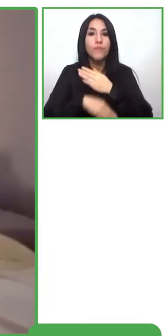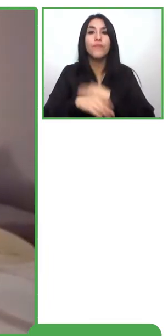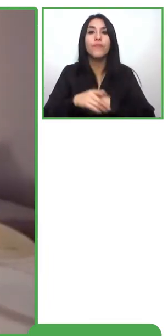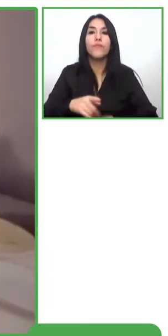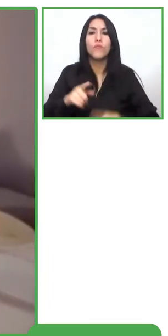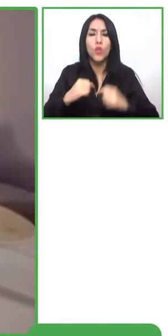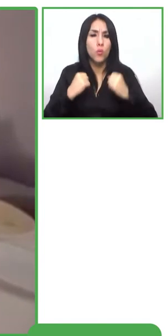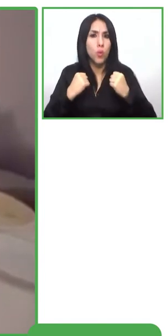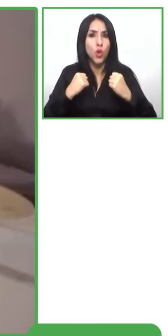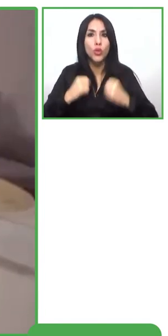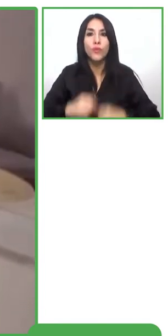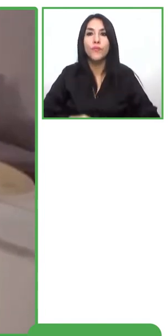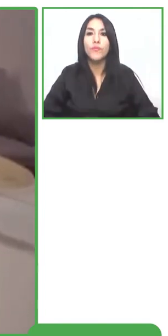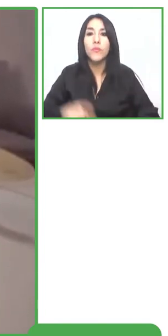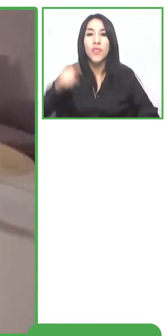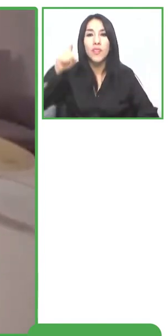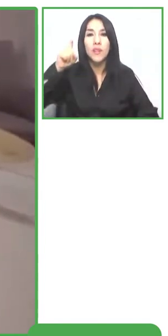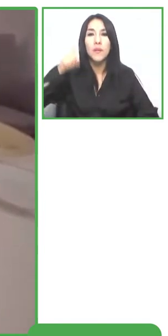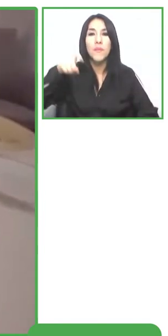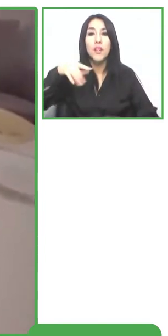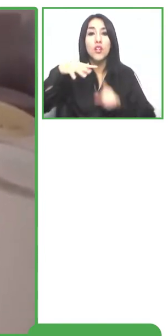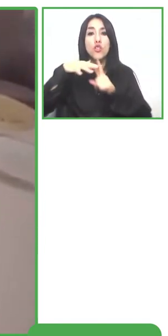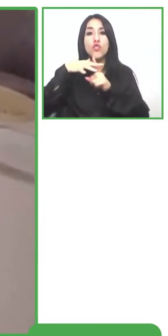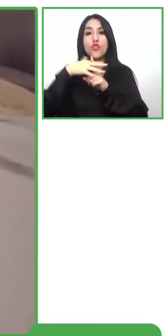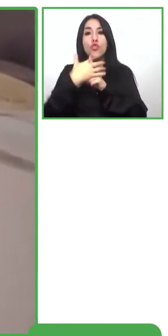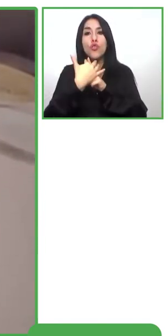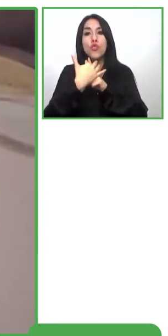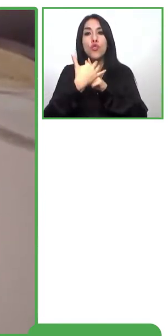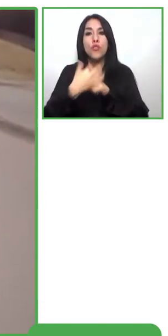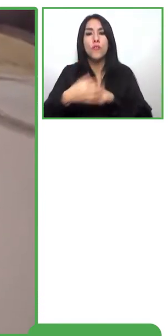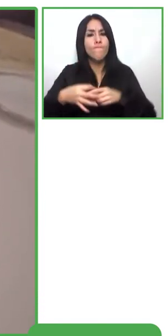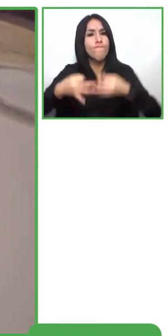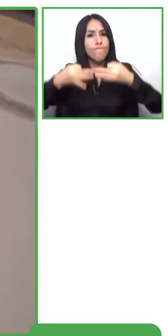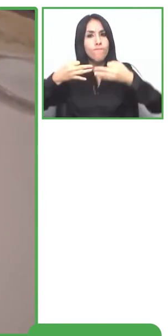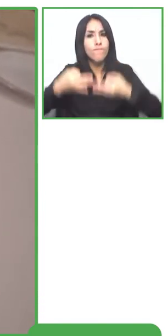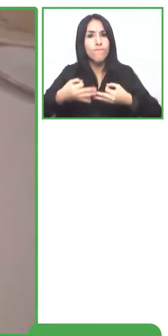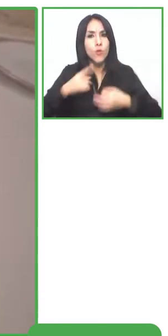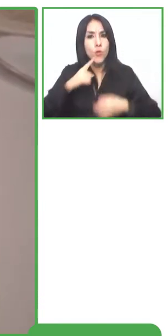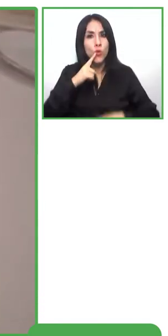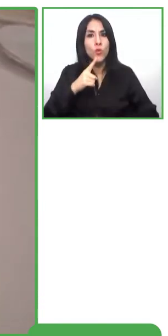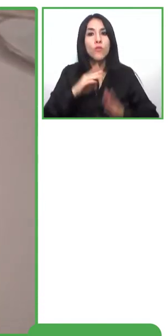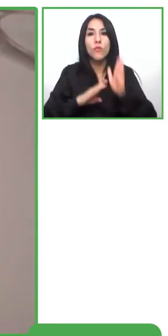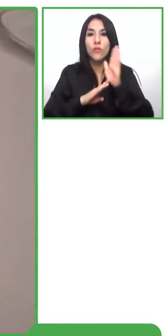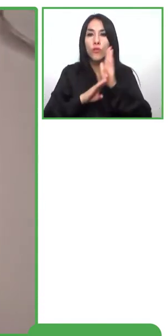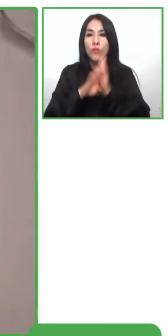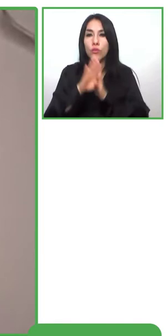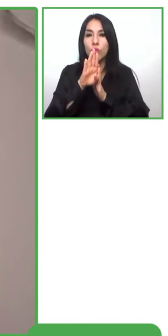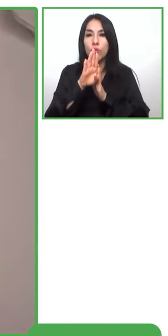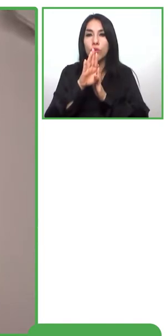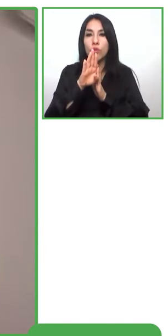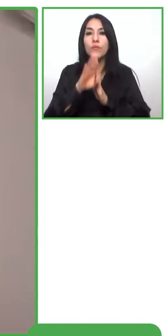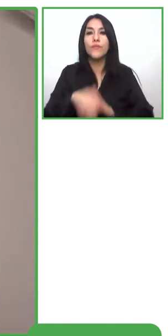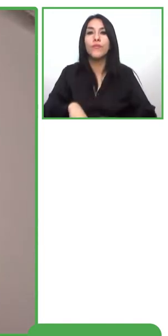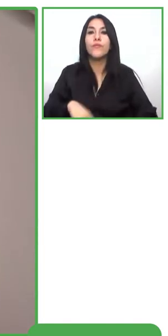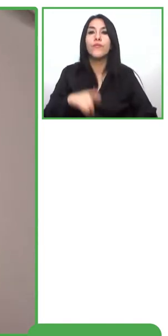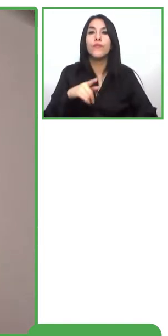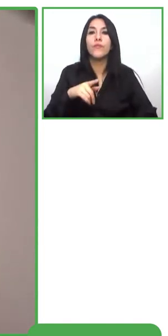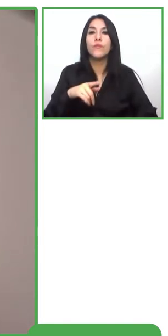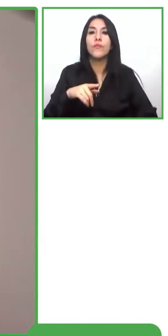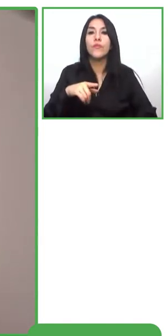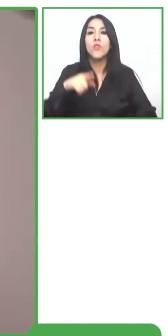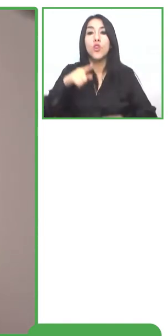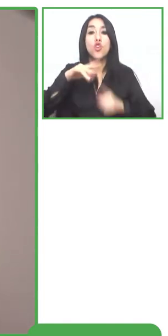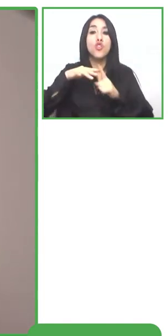for those who require to develop their abilities and to have real opportunities